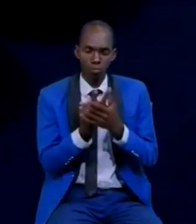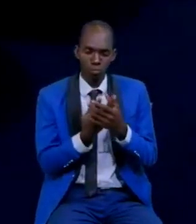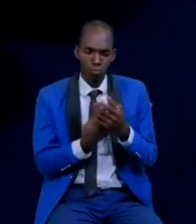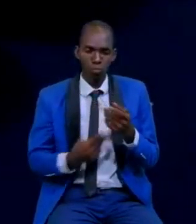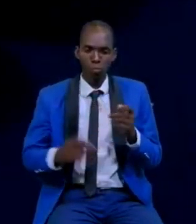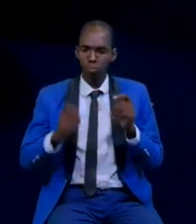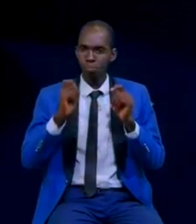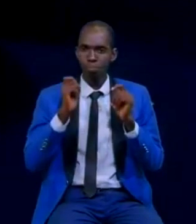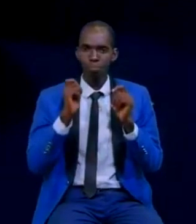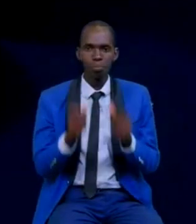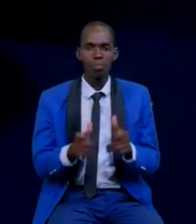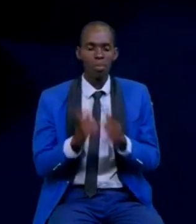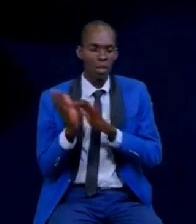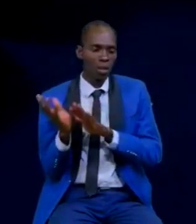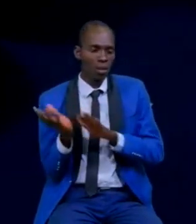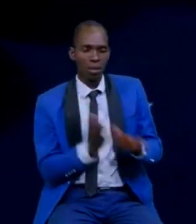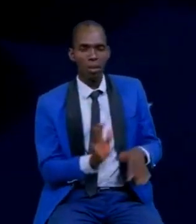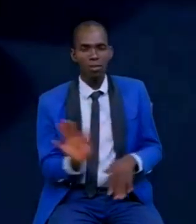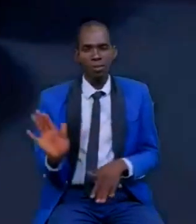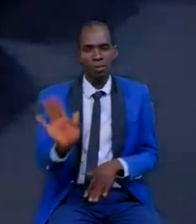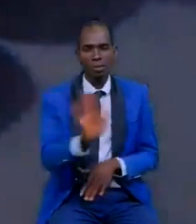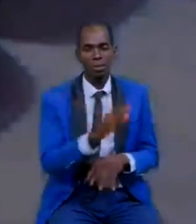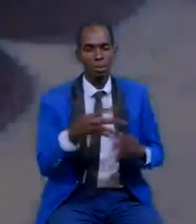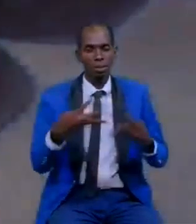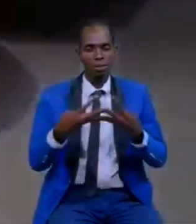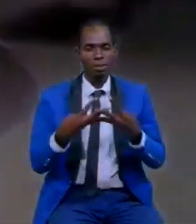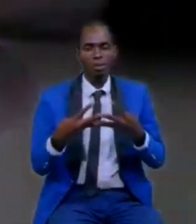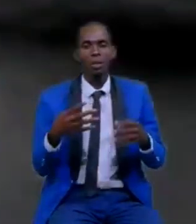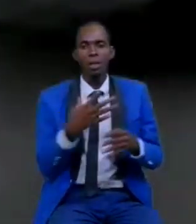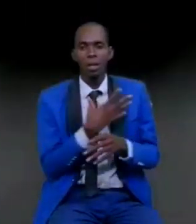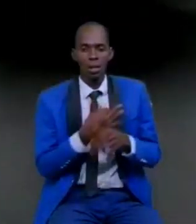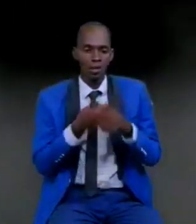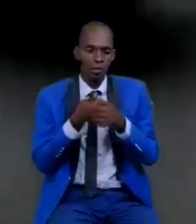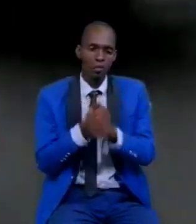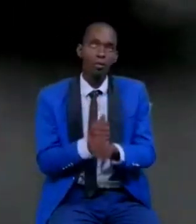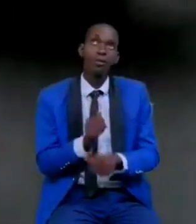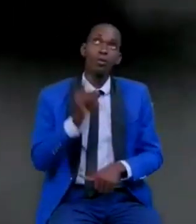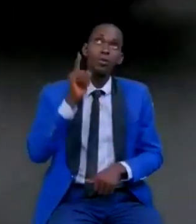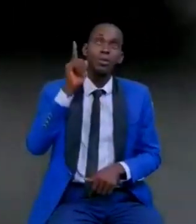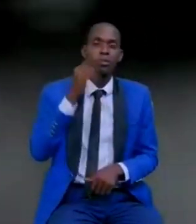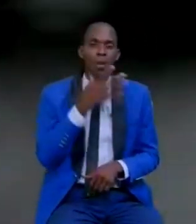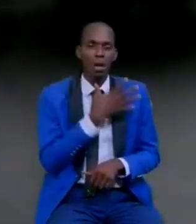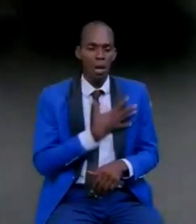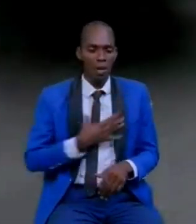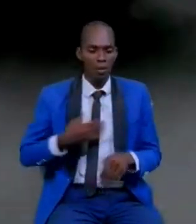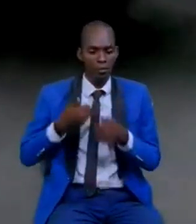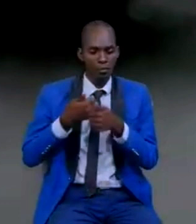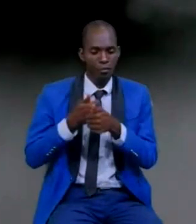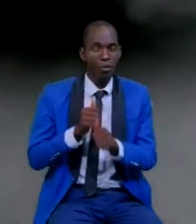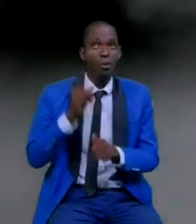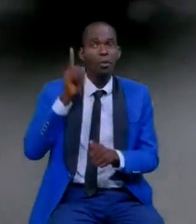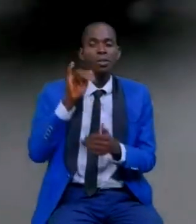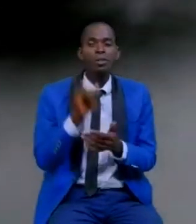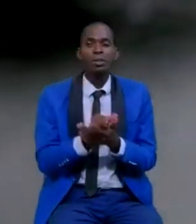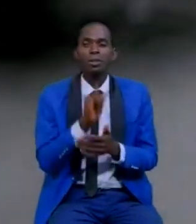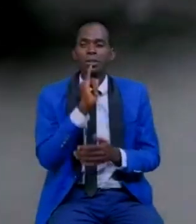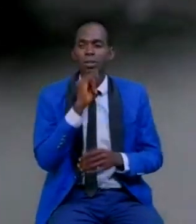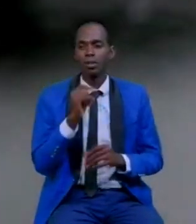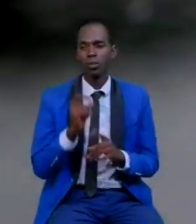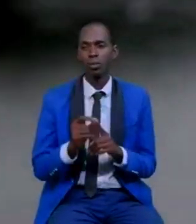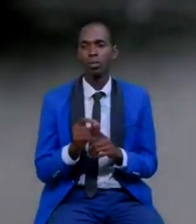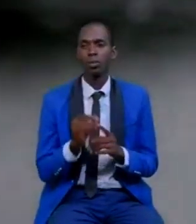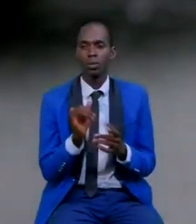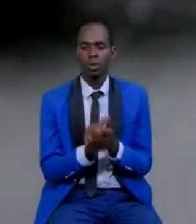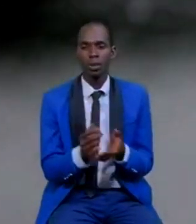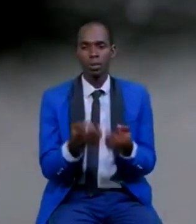let their nets and followed him, and followed him. That's the word that still